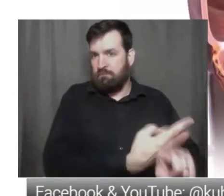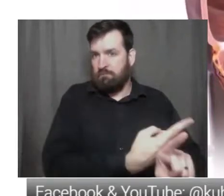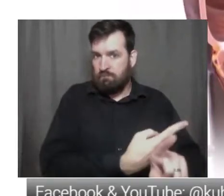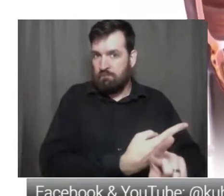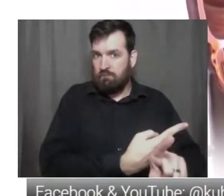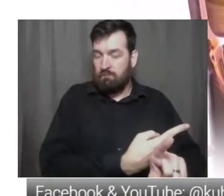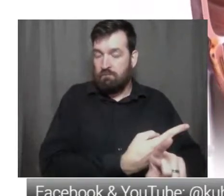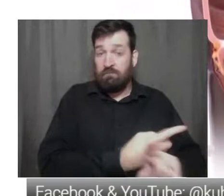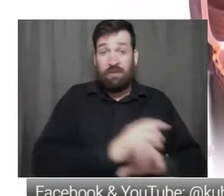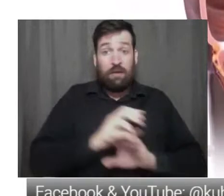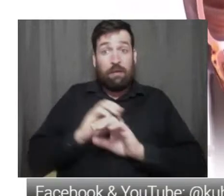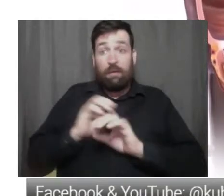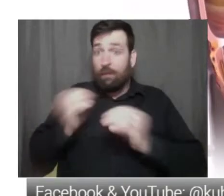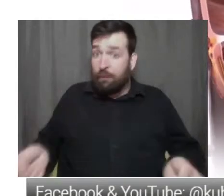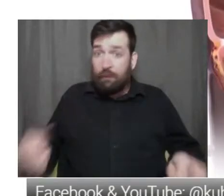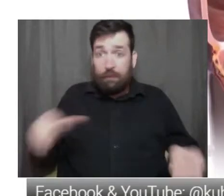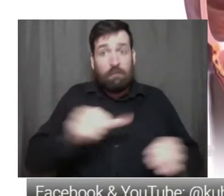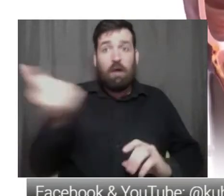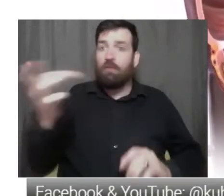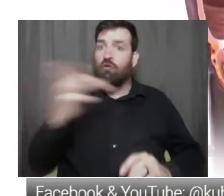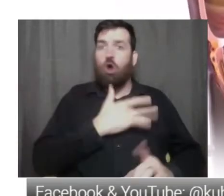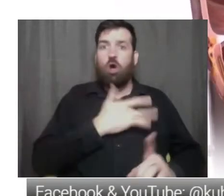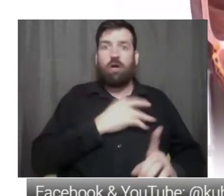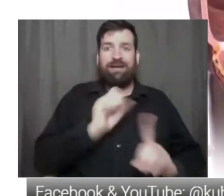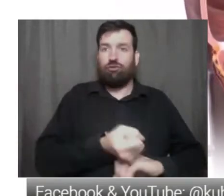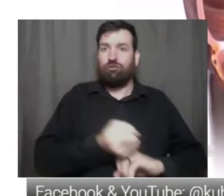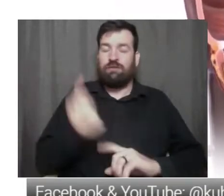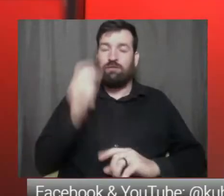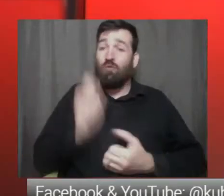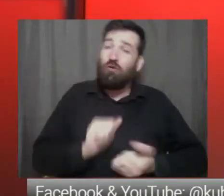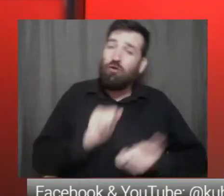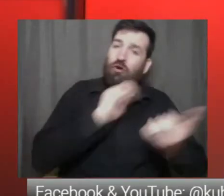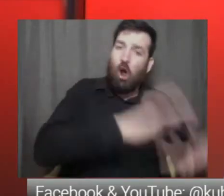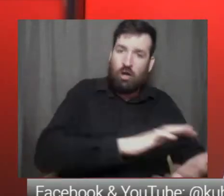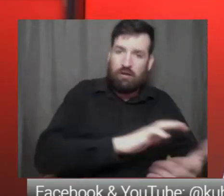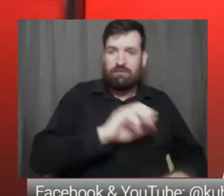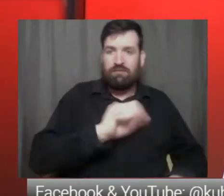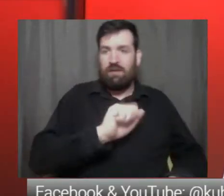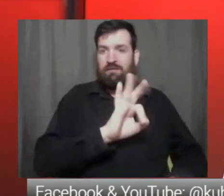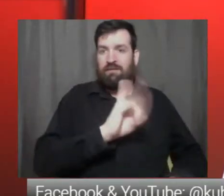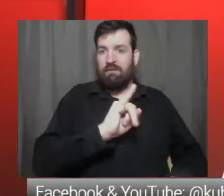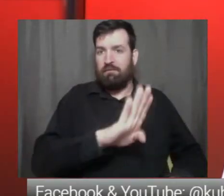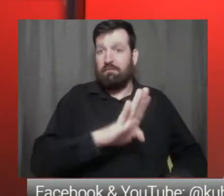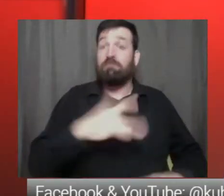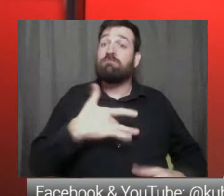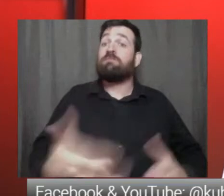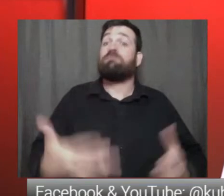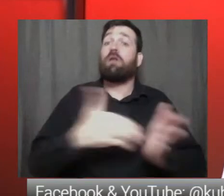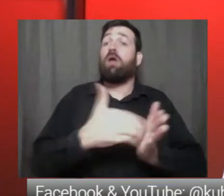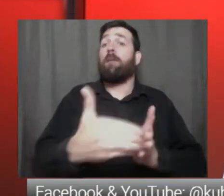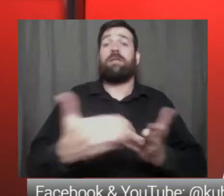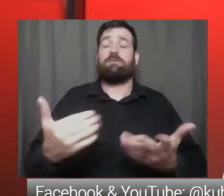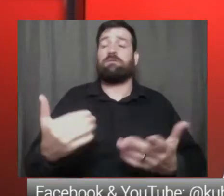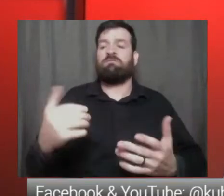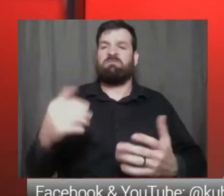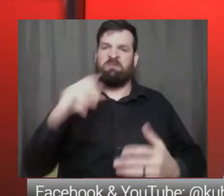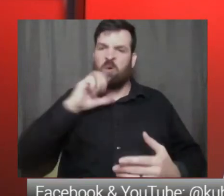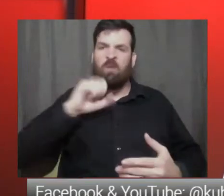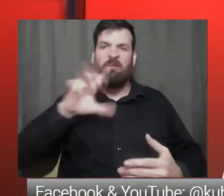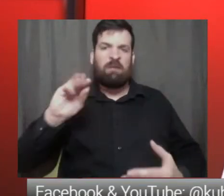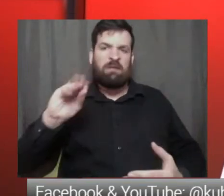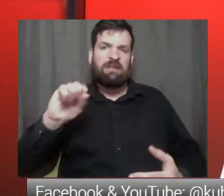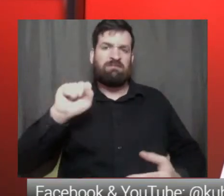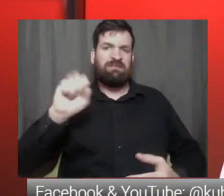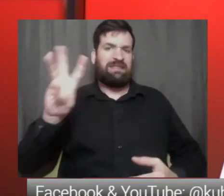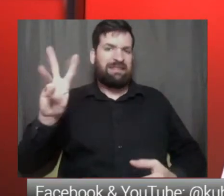of conditions that would trigger atrial fibrillation. It's more common to happen in people in their 50s, 60s, 70s, and